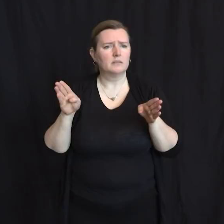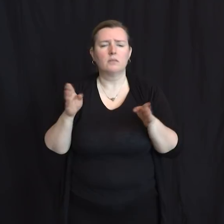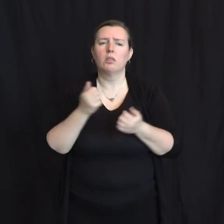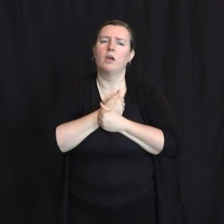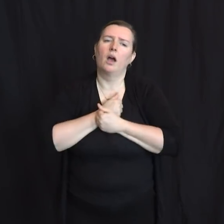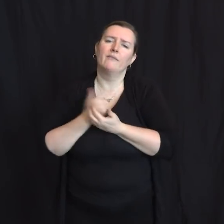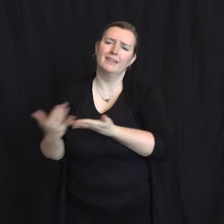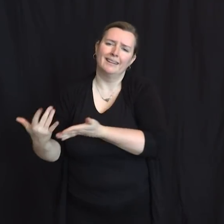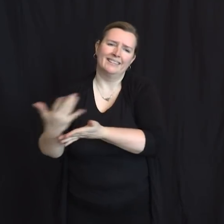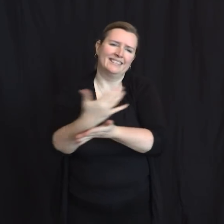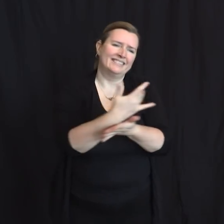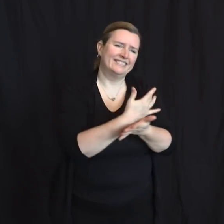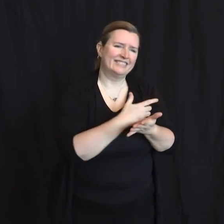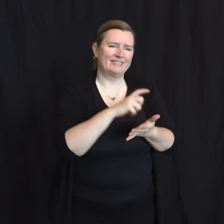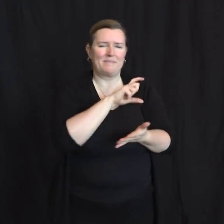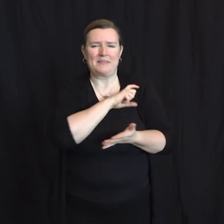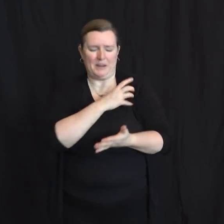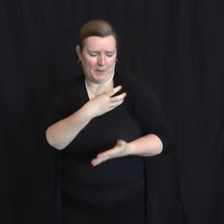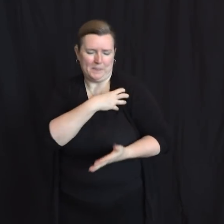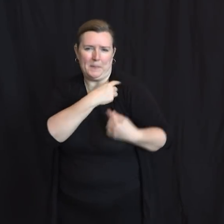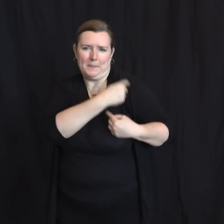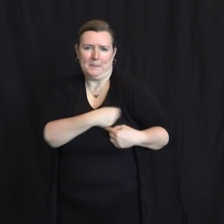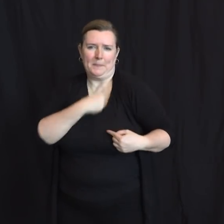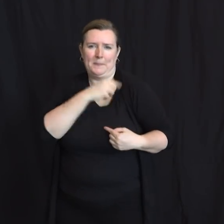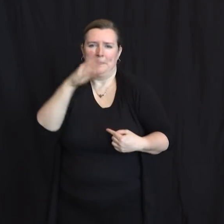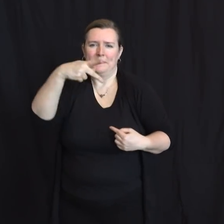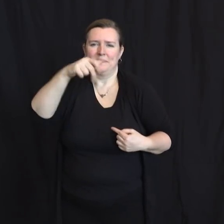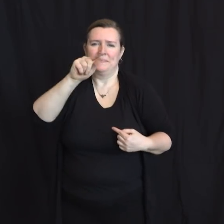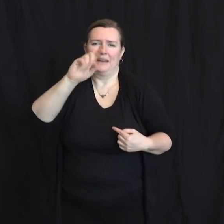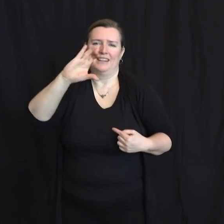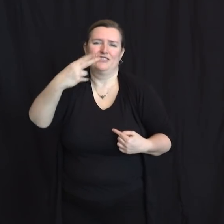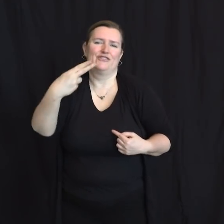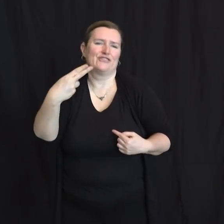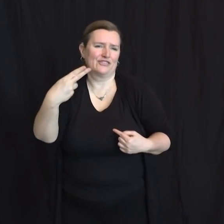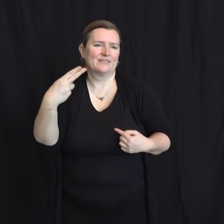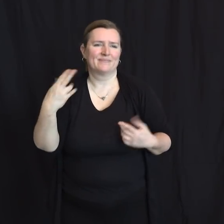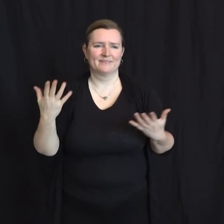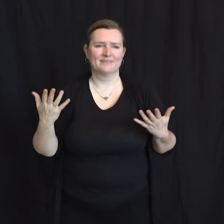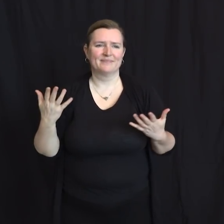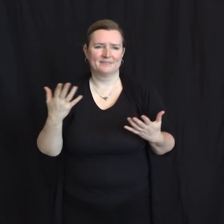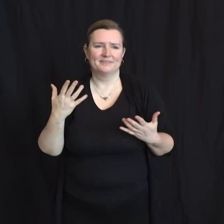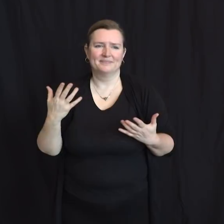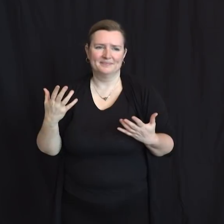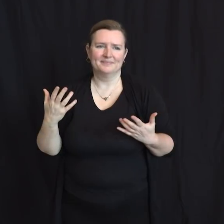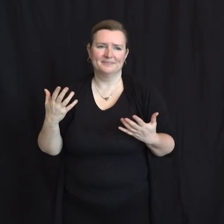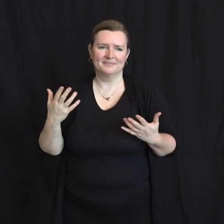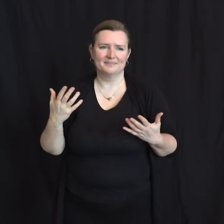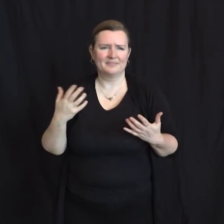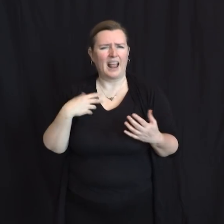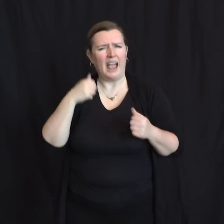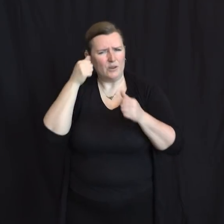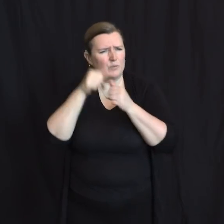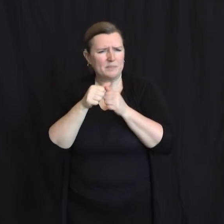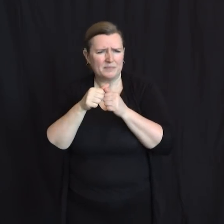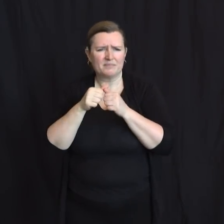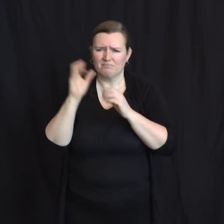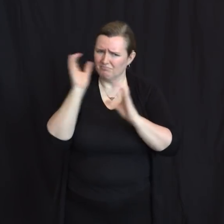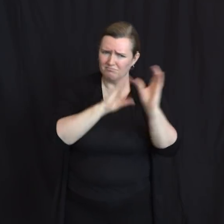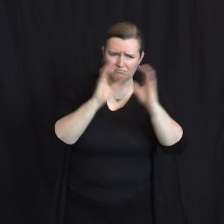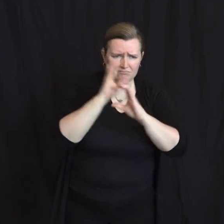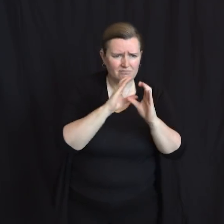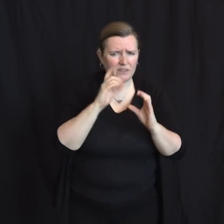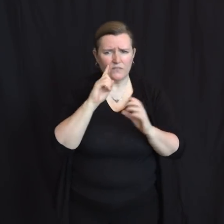not a picnic where he did not ask me. In the next few days after the picnic, I spent gathering up patches. I think the last one